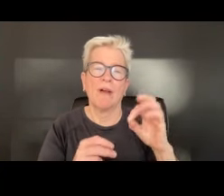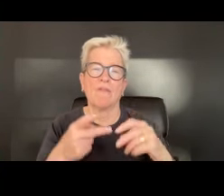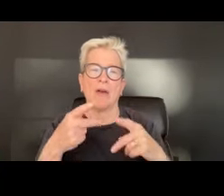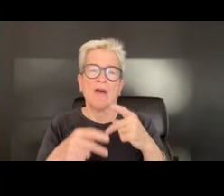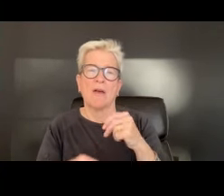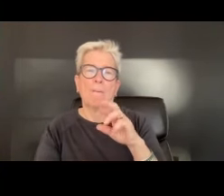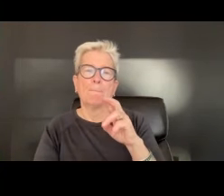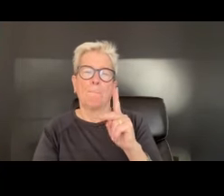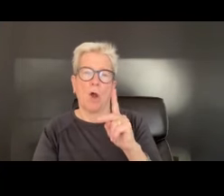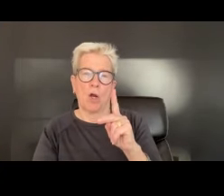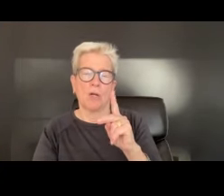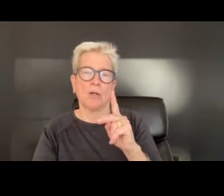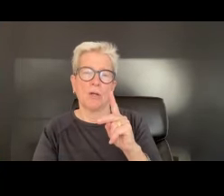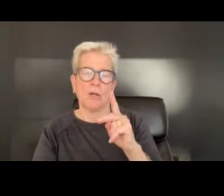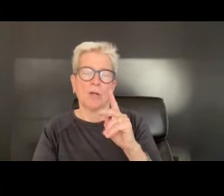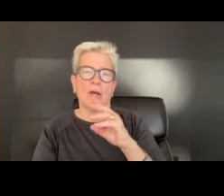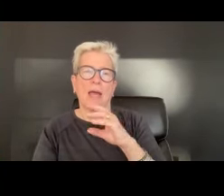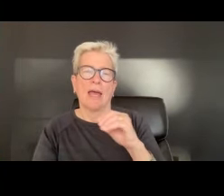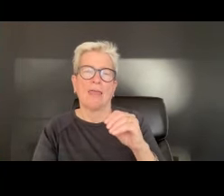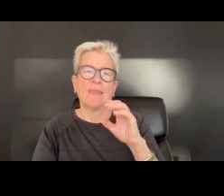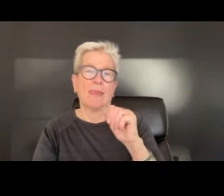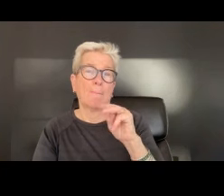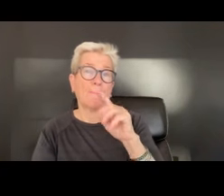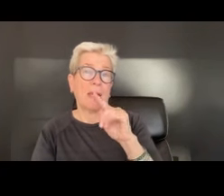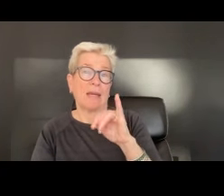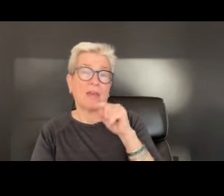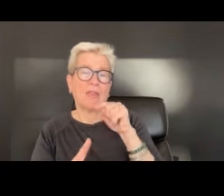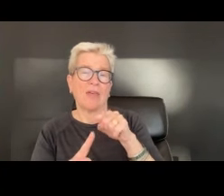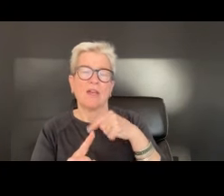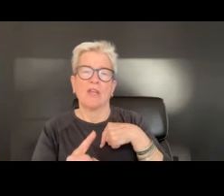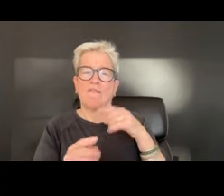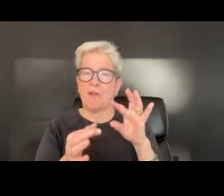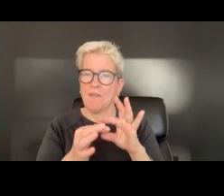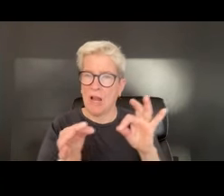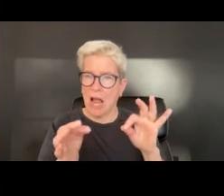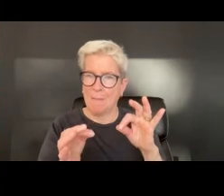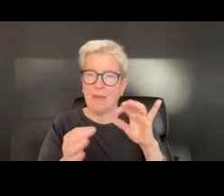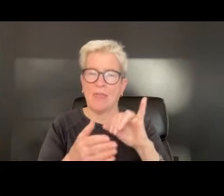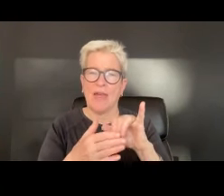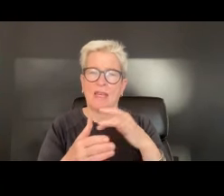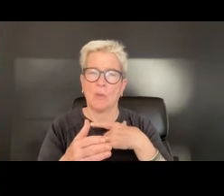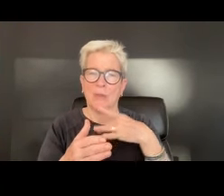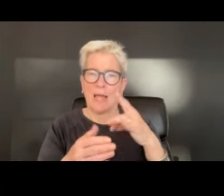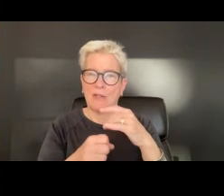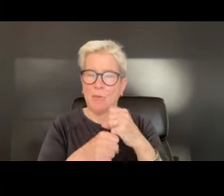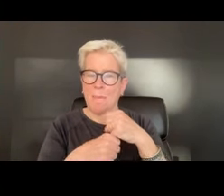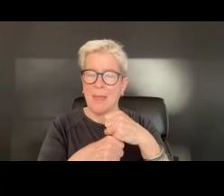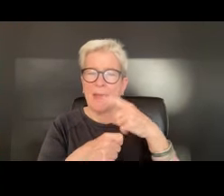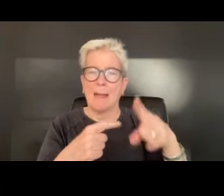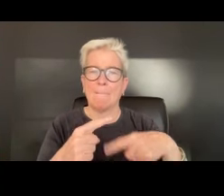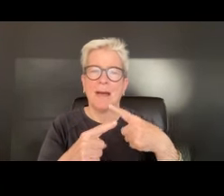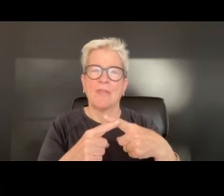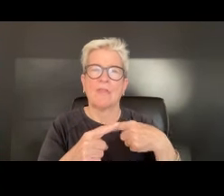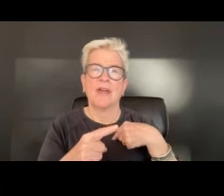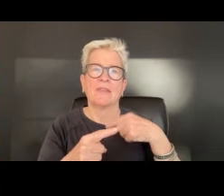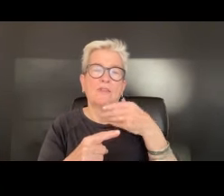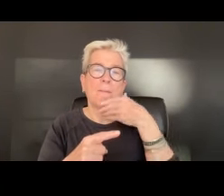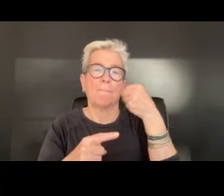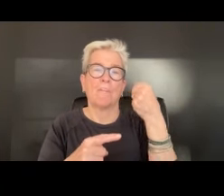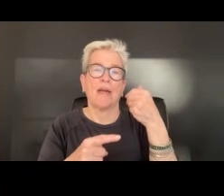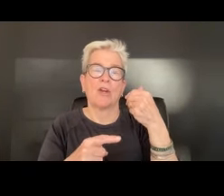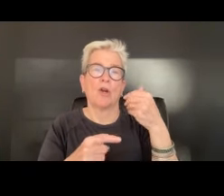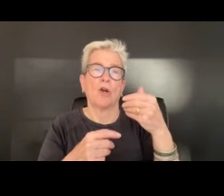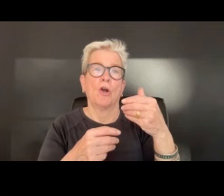space amenity there. And certainly if there's a comment there that you would like to make about that they're a better location nearer to the